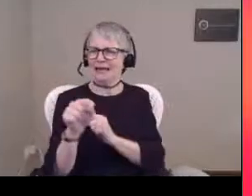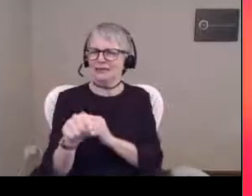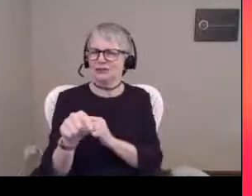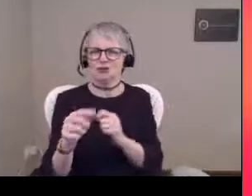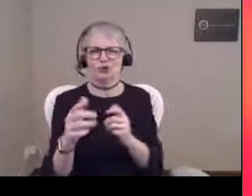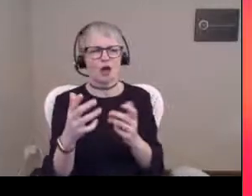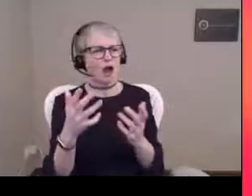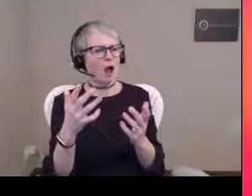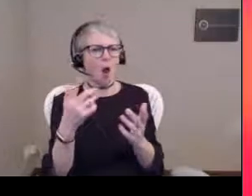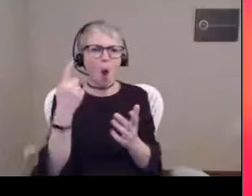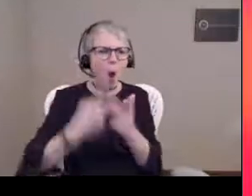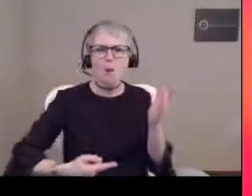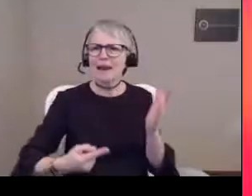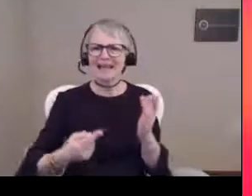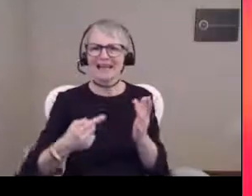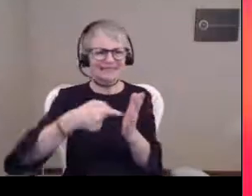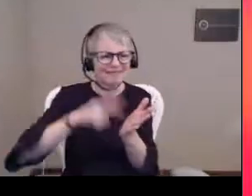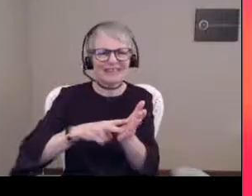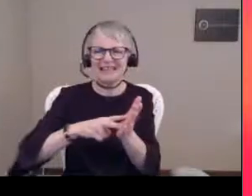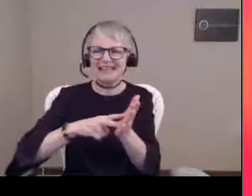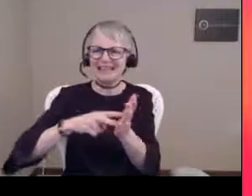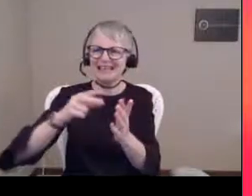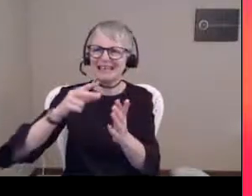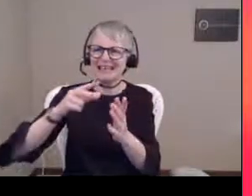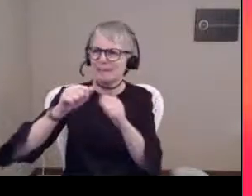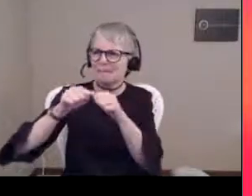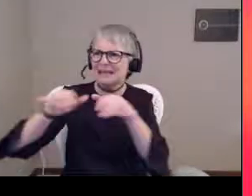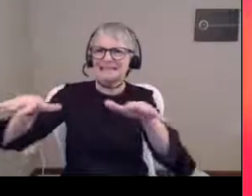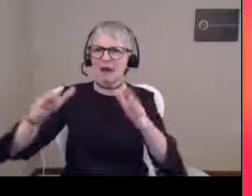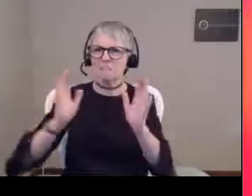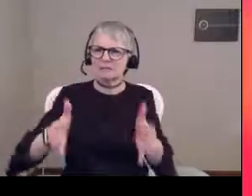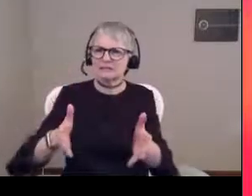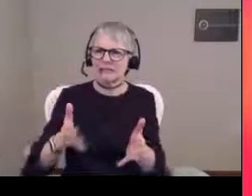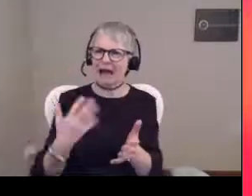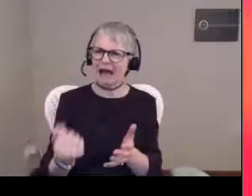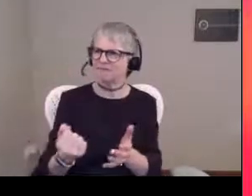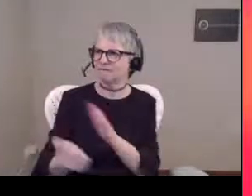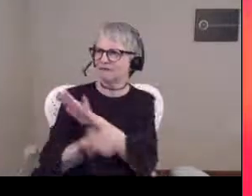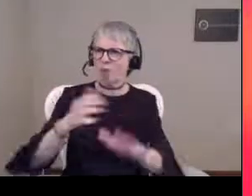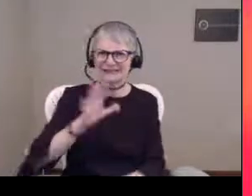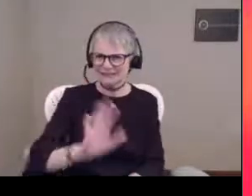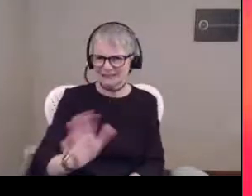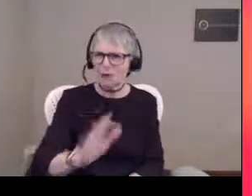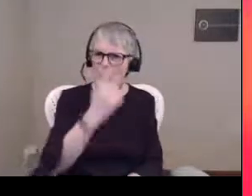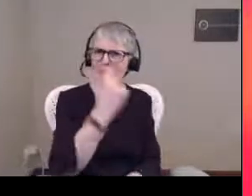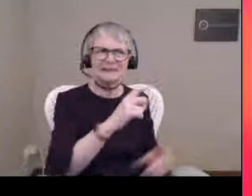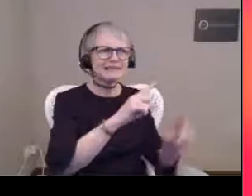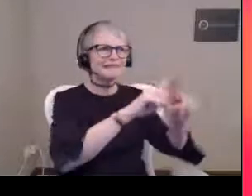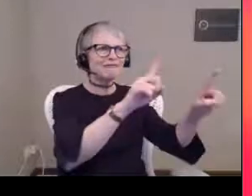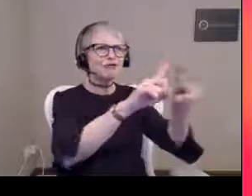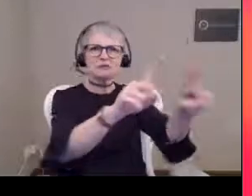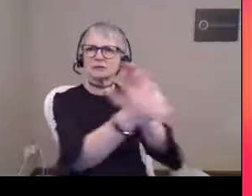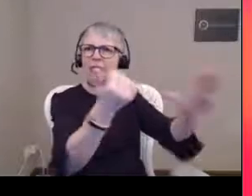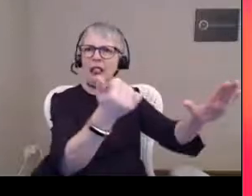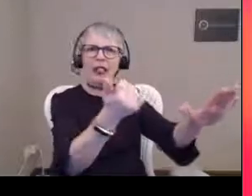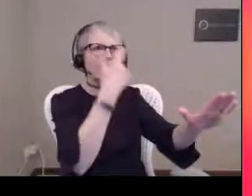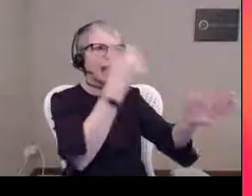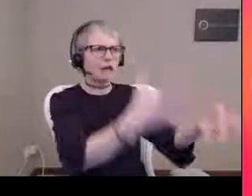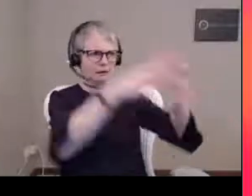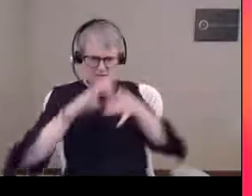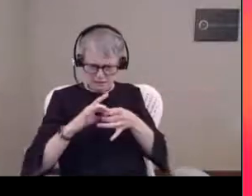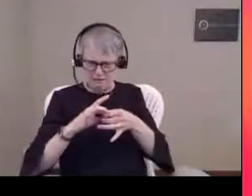TV and media backgrounds. They can bring different types of skills, and be able to sort of move the business and evolve the